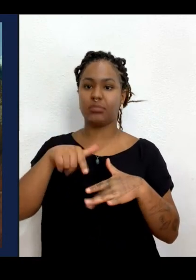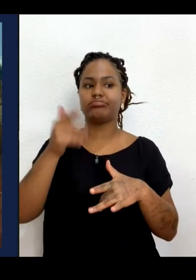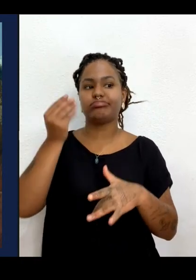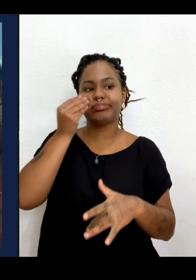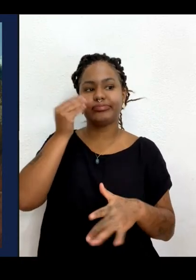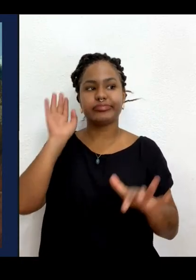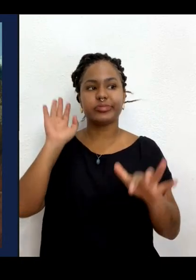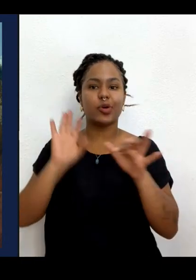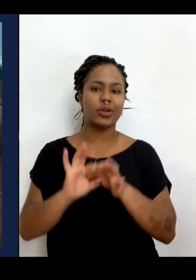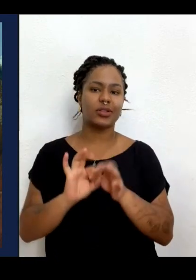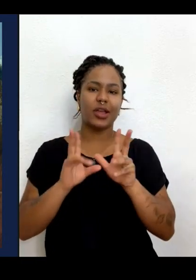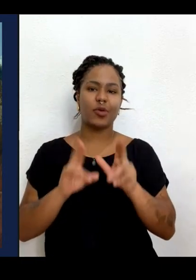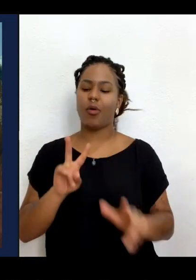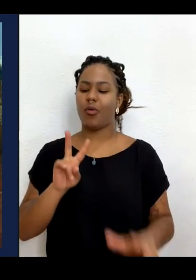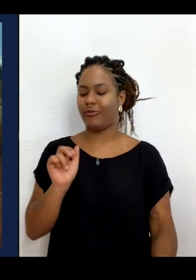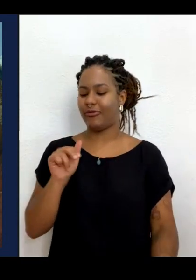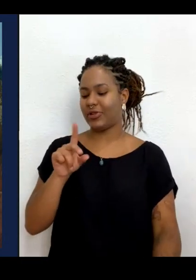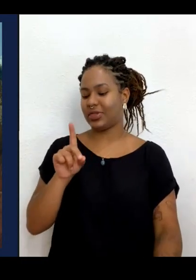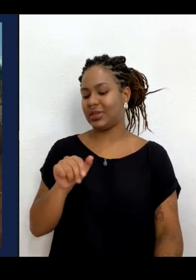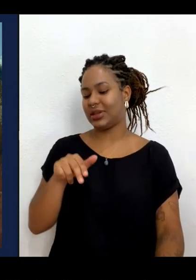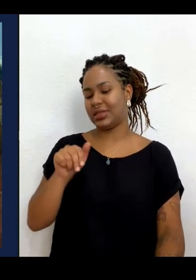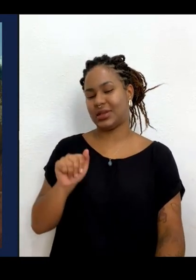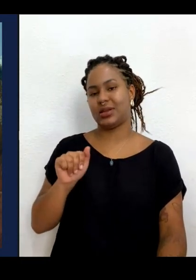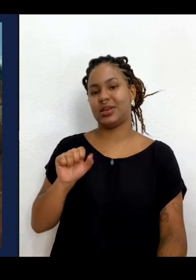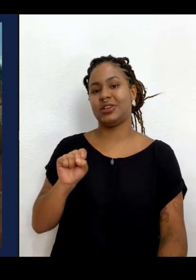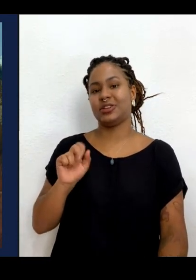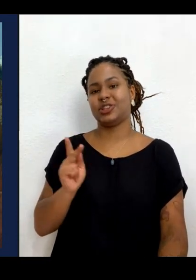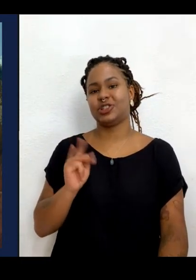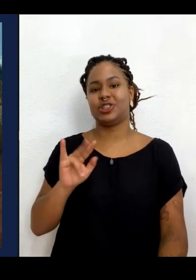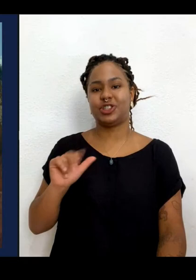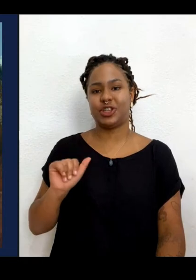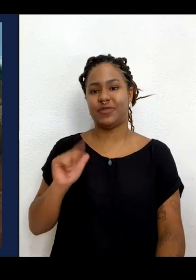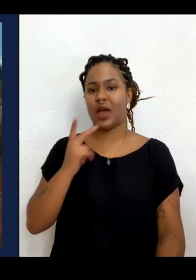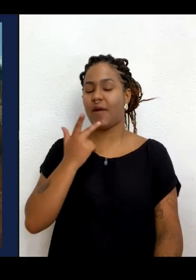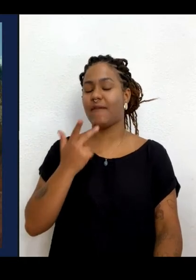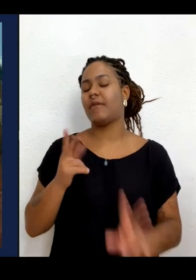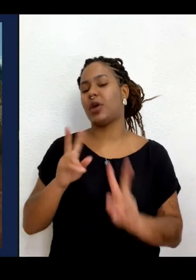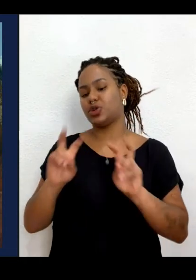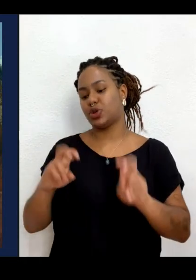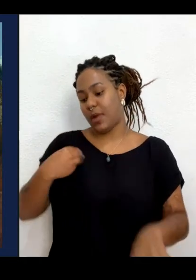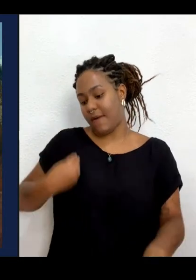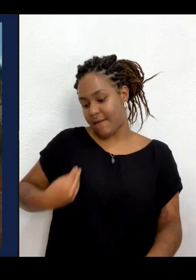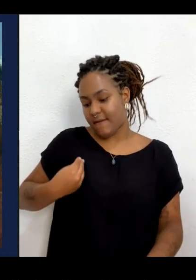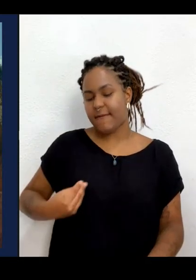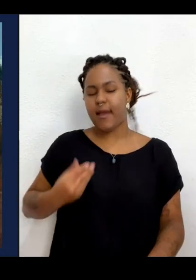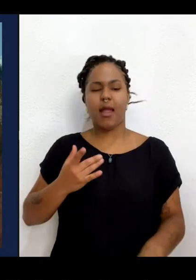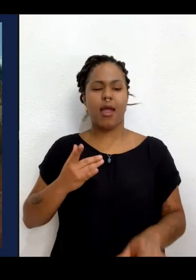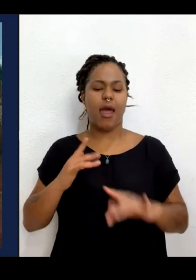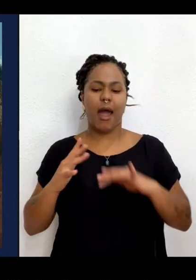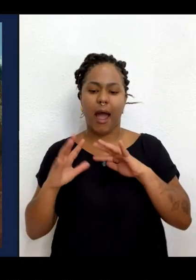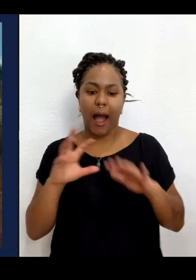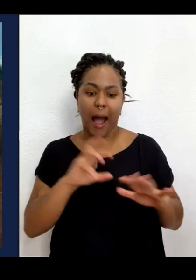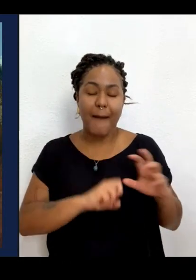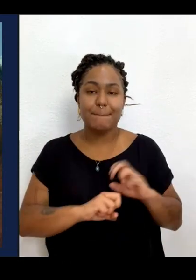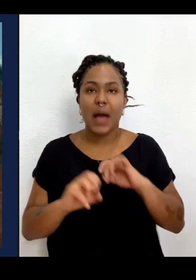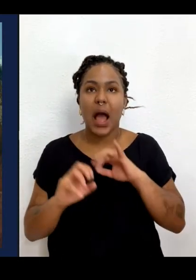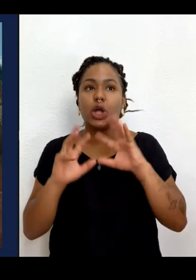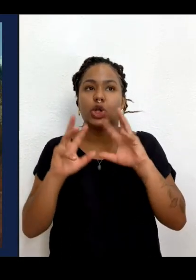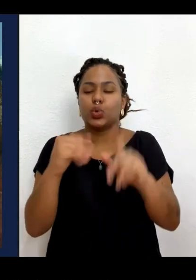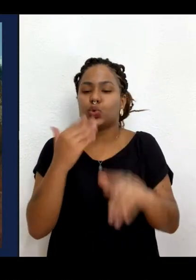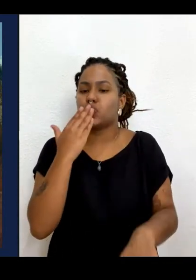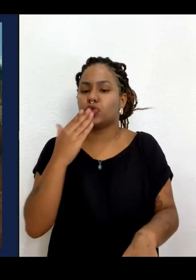and love all species so um habit heading to